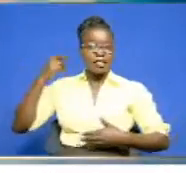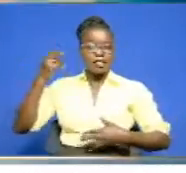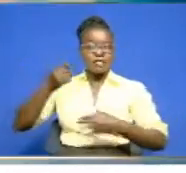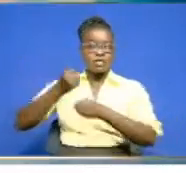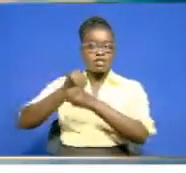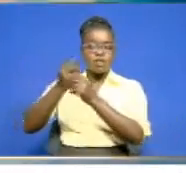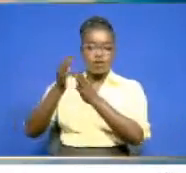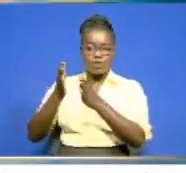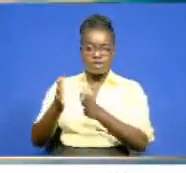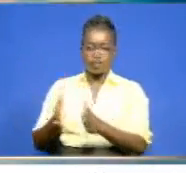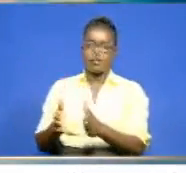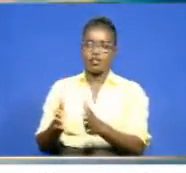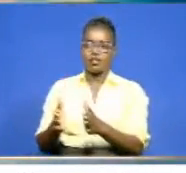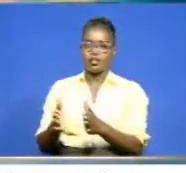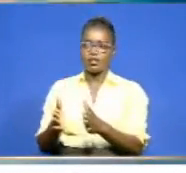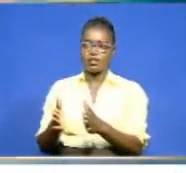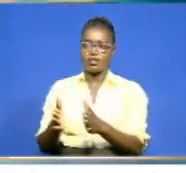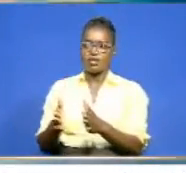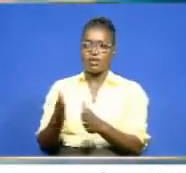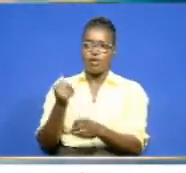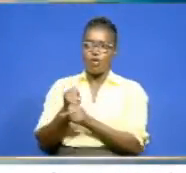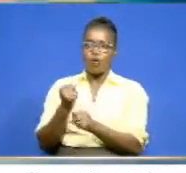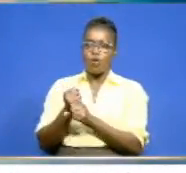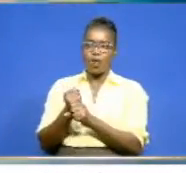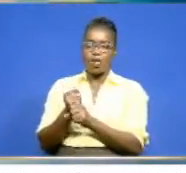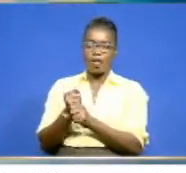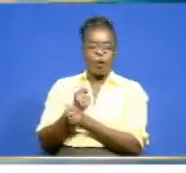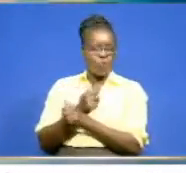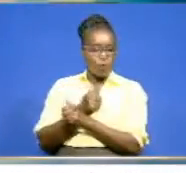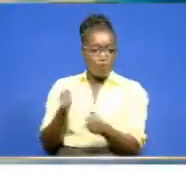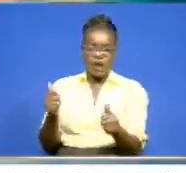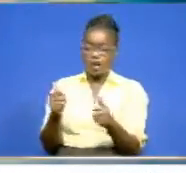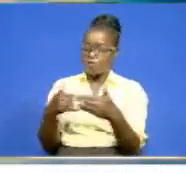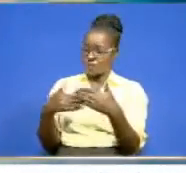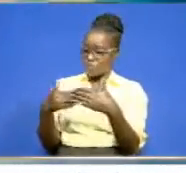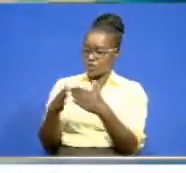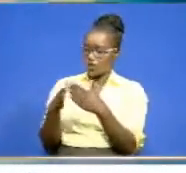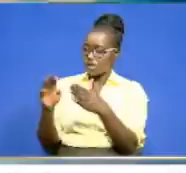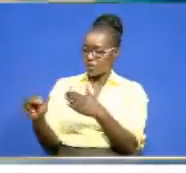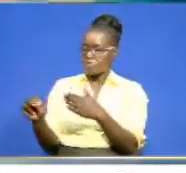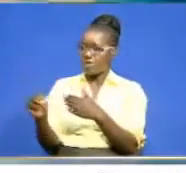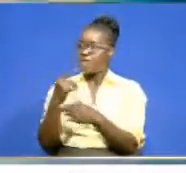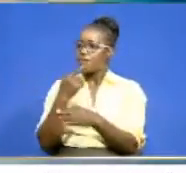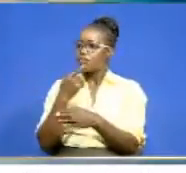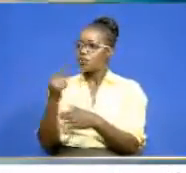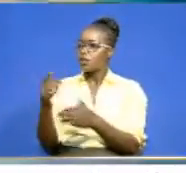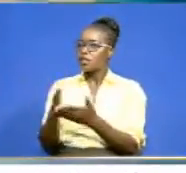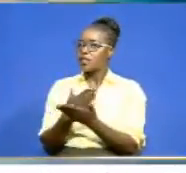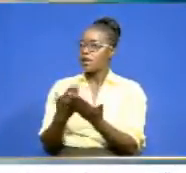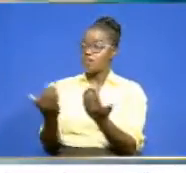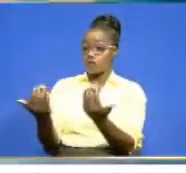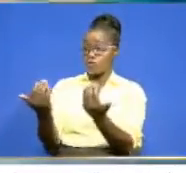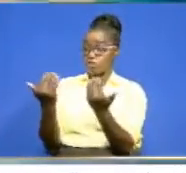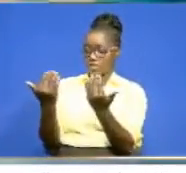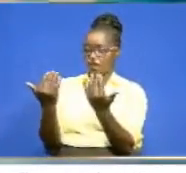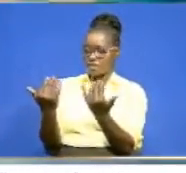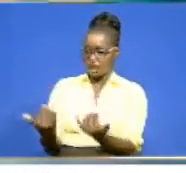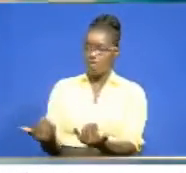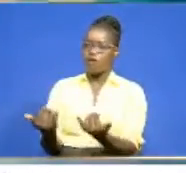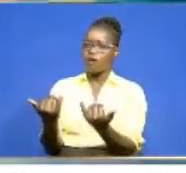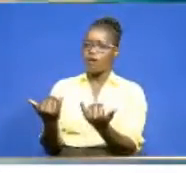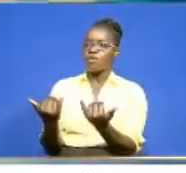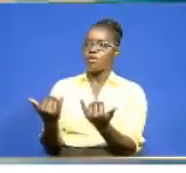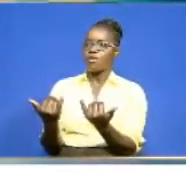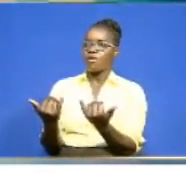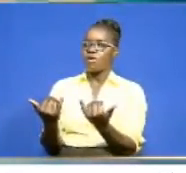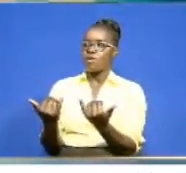stakeholders, and we are working closely with them. Mm-hmm. And I'm sure some of them are watching right now, and they will take